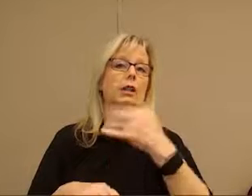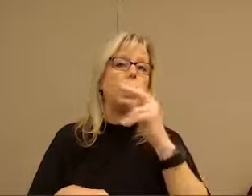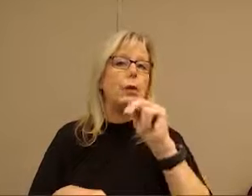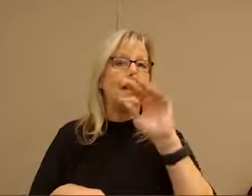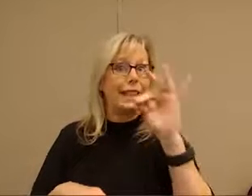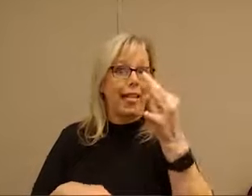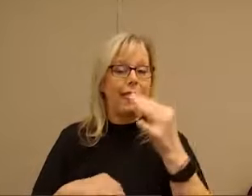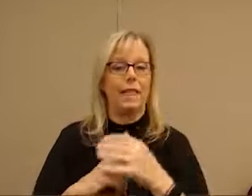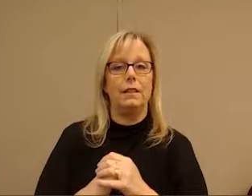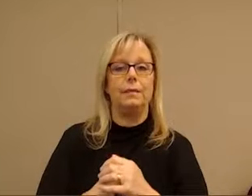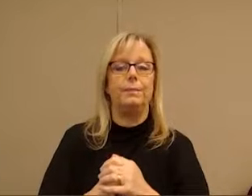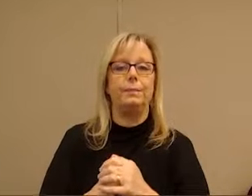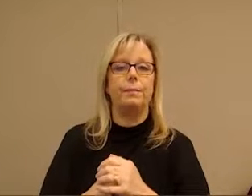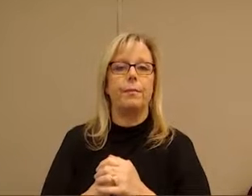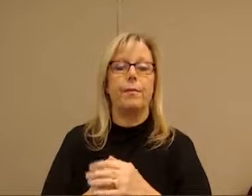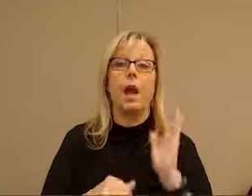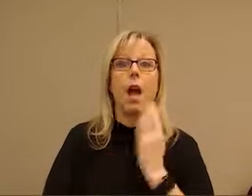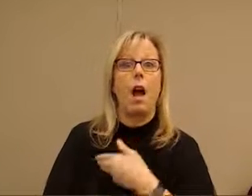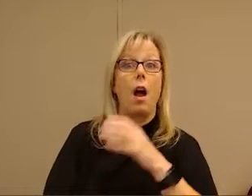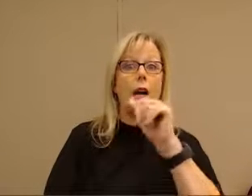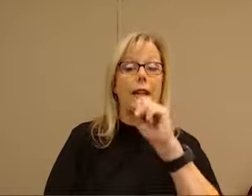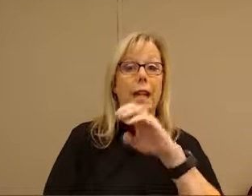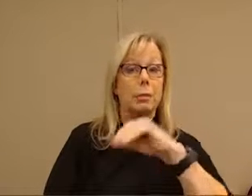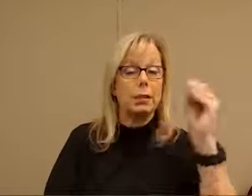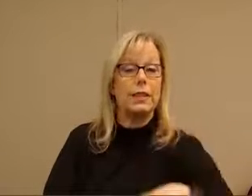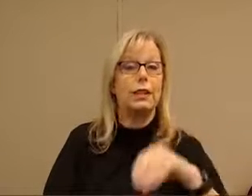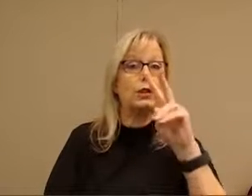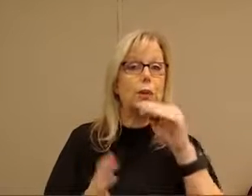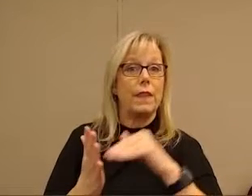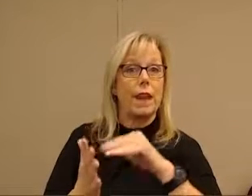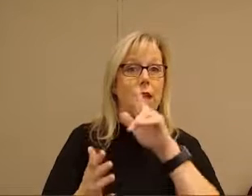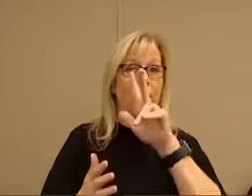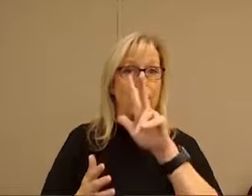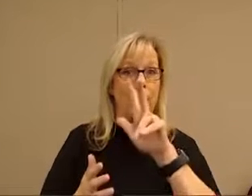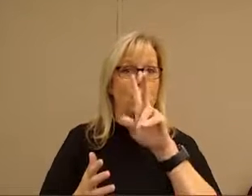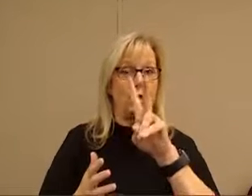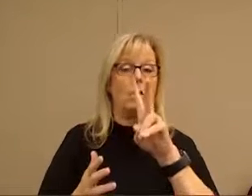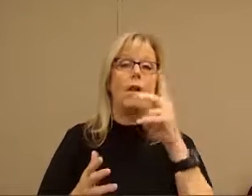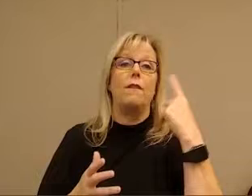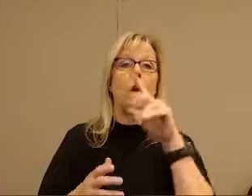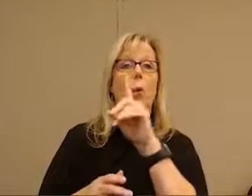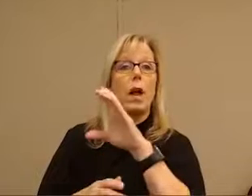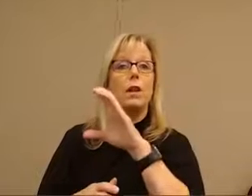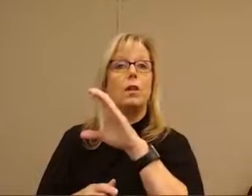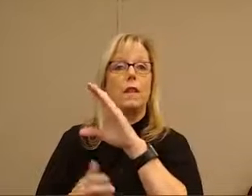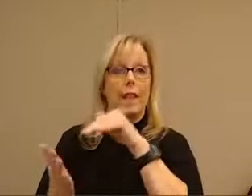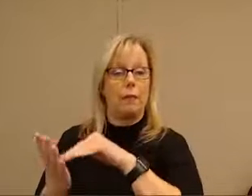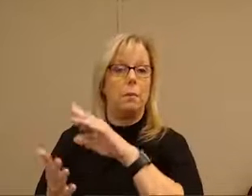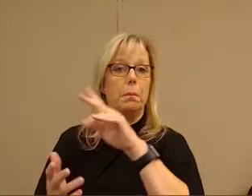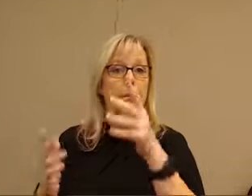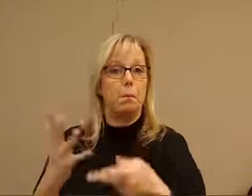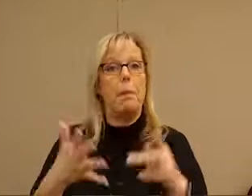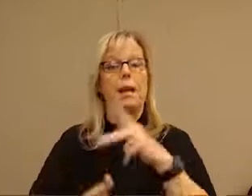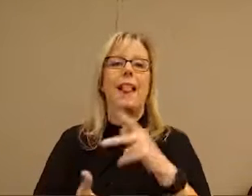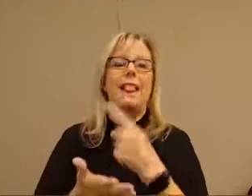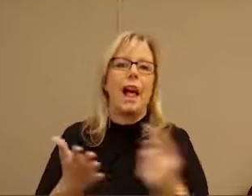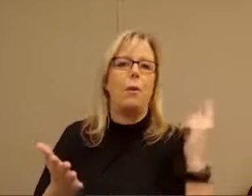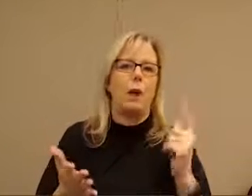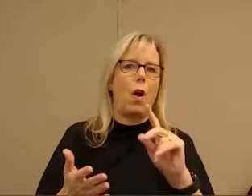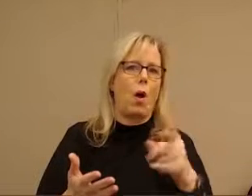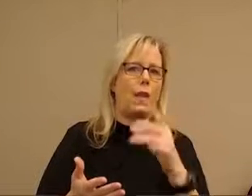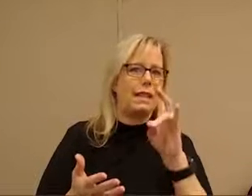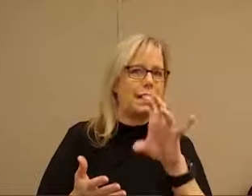9th. Our case rate today is 2,032 per 100,000 population. Last week this time it was